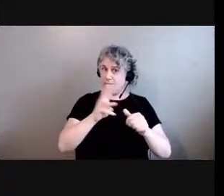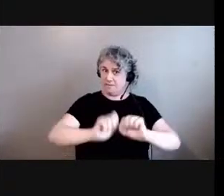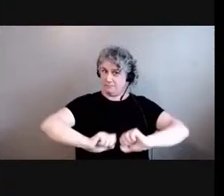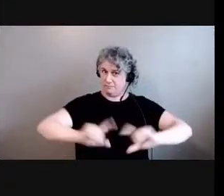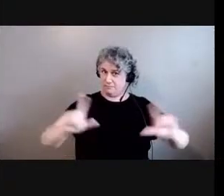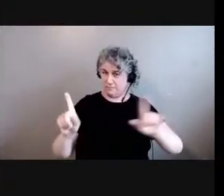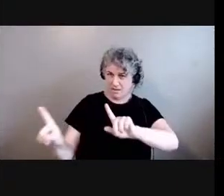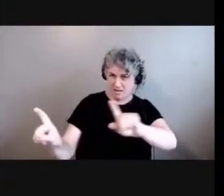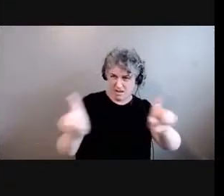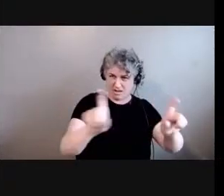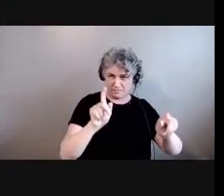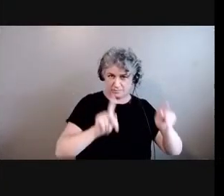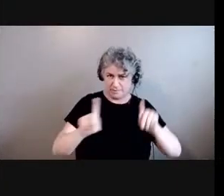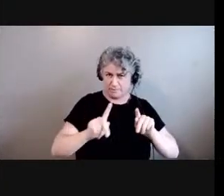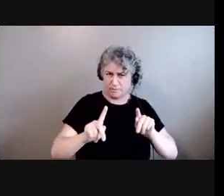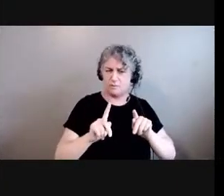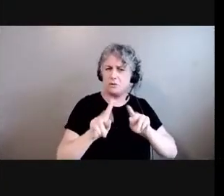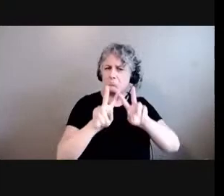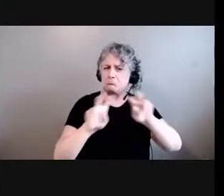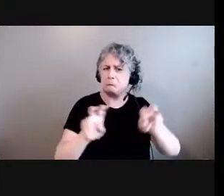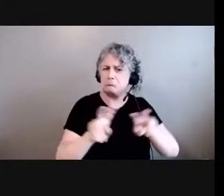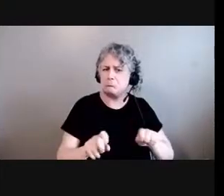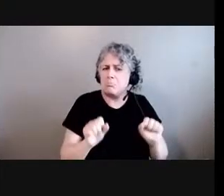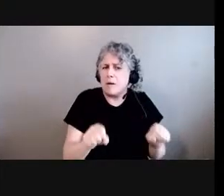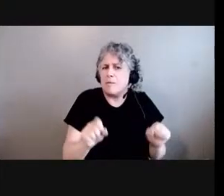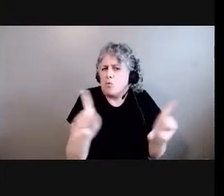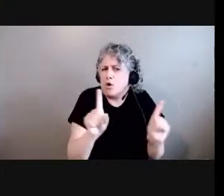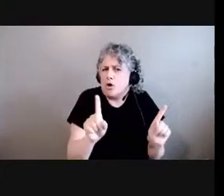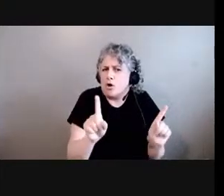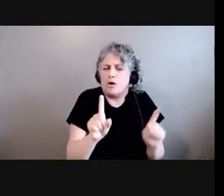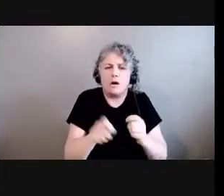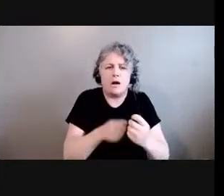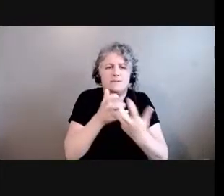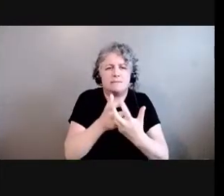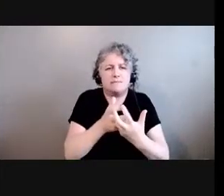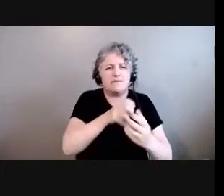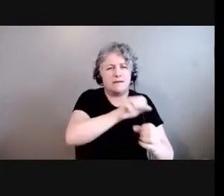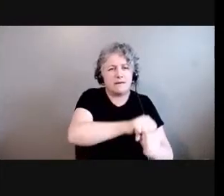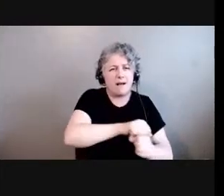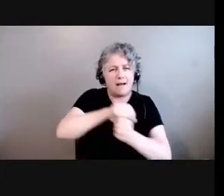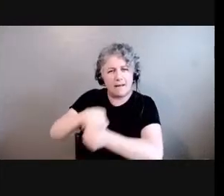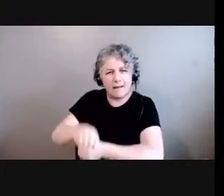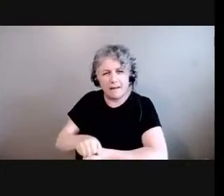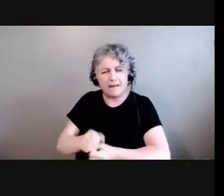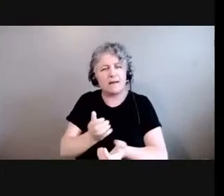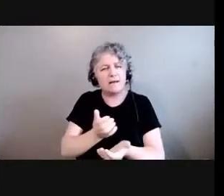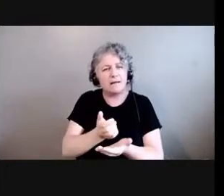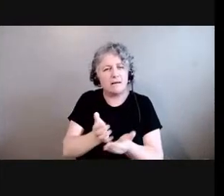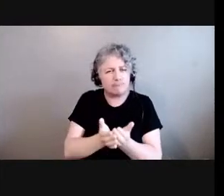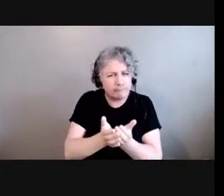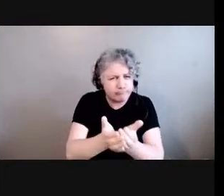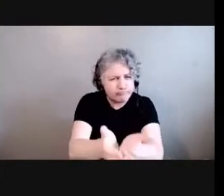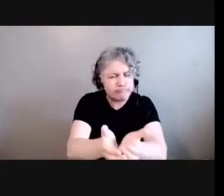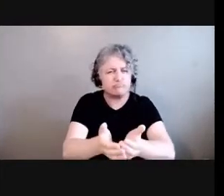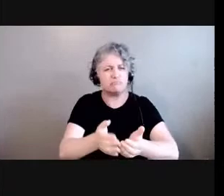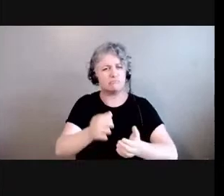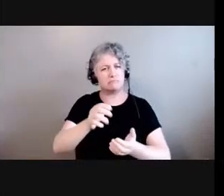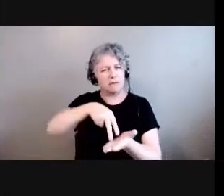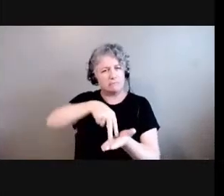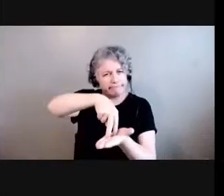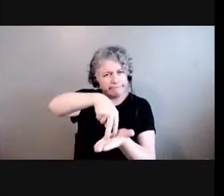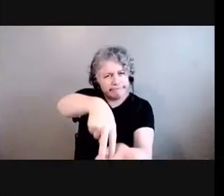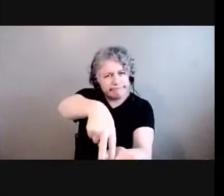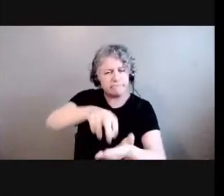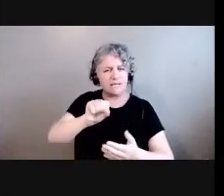asking Montanans to help assess possible locations for adaptive kayak, canoe, SUP launches at Montana lakes.